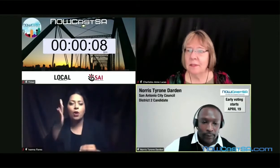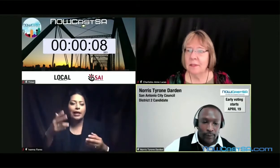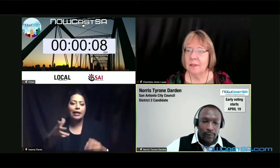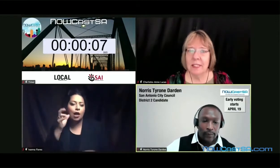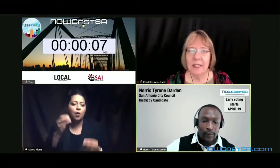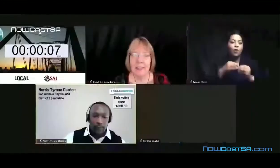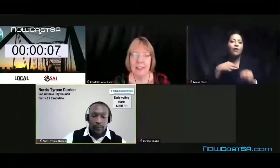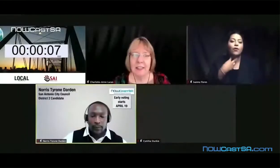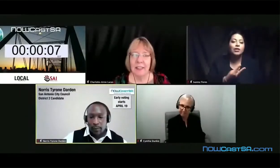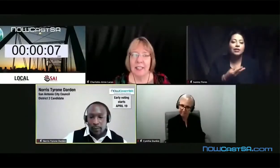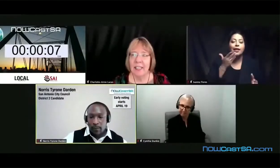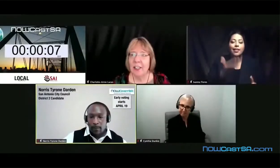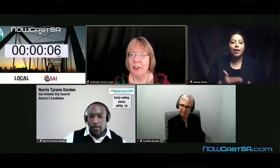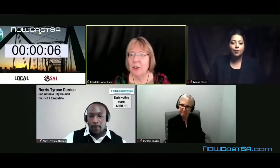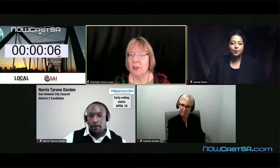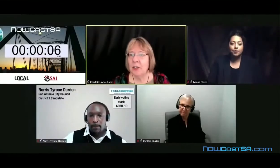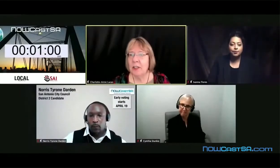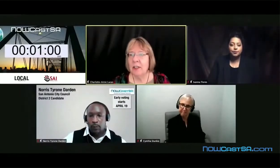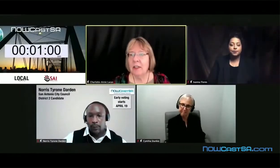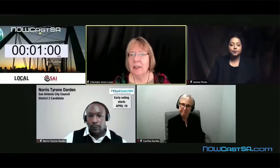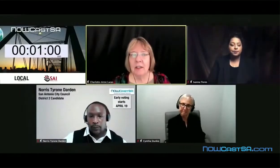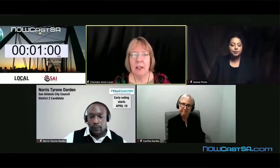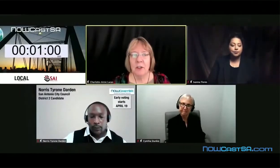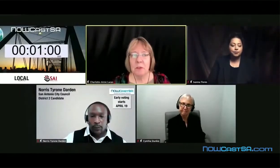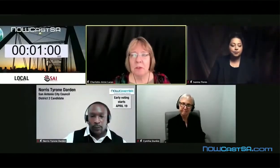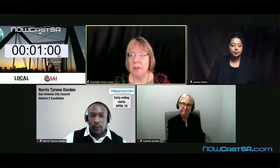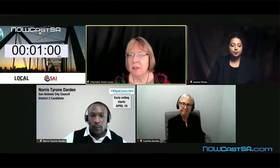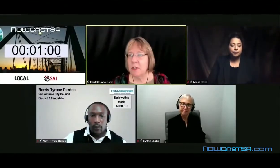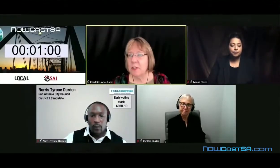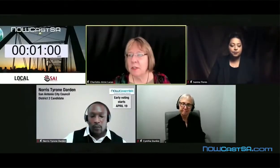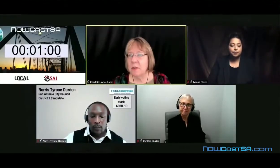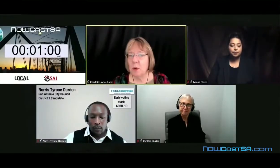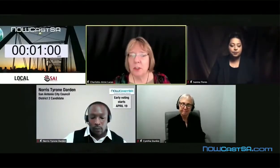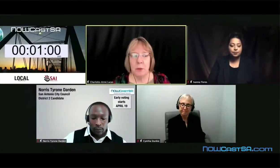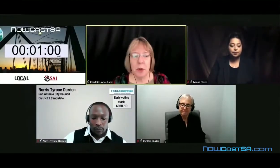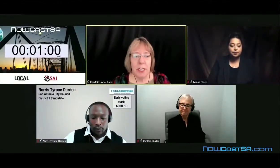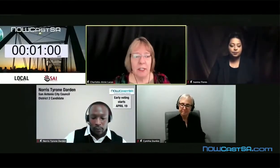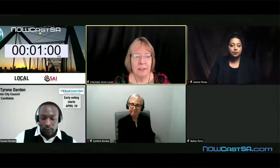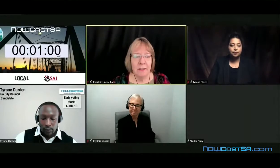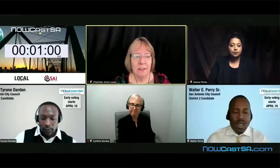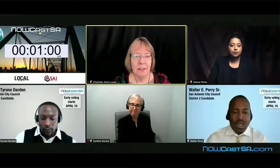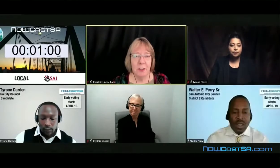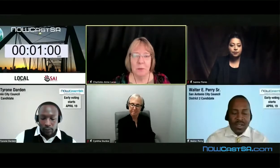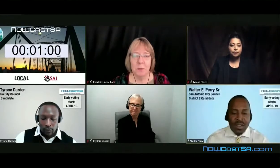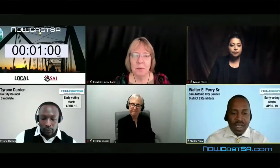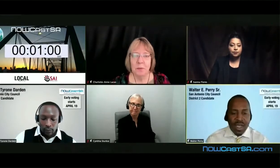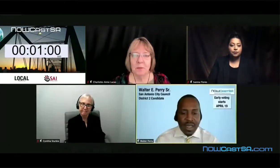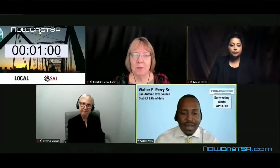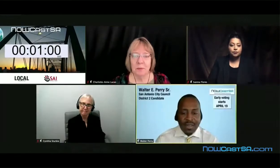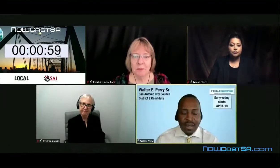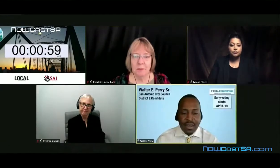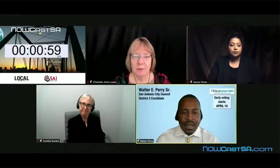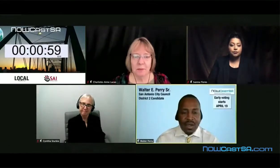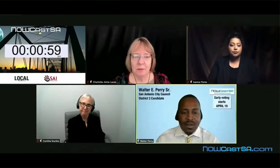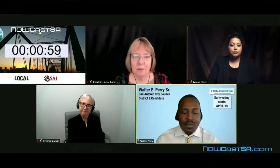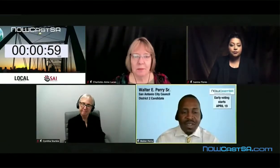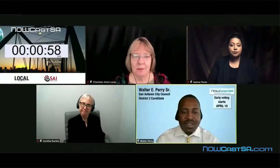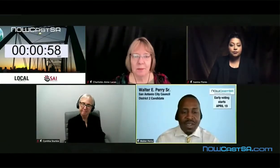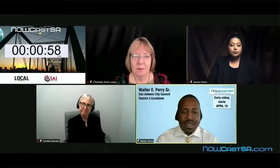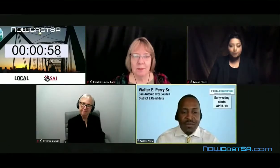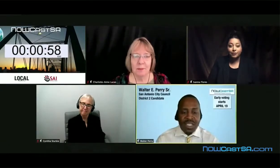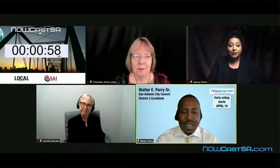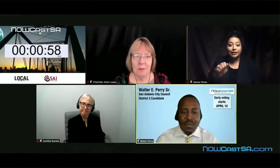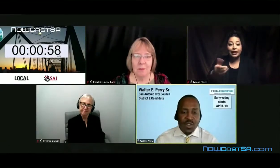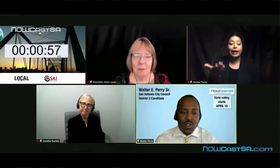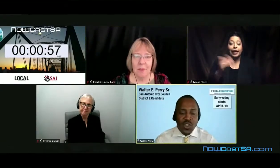you. Thank you. The next person on this question is Walter Perry. Yes, again, like I said, the